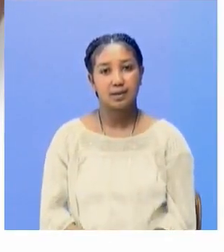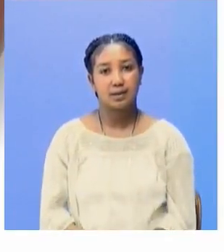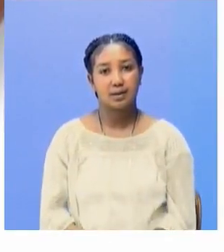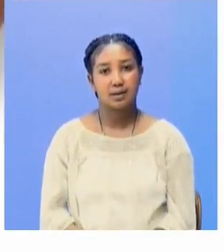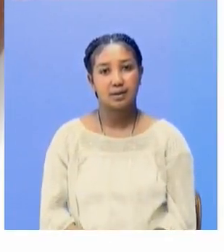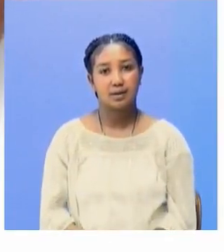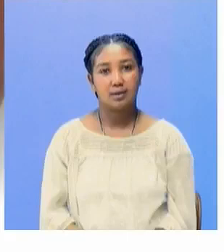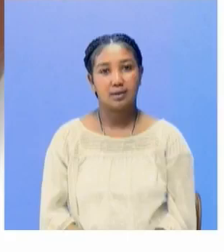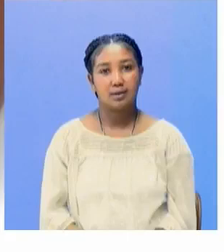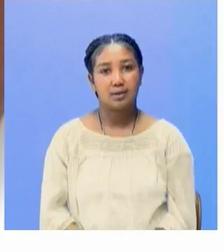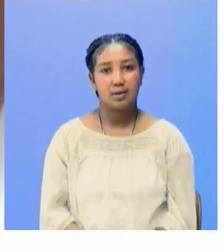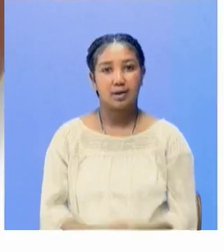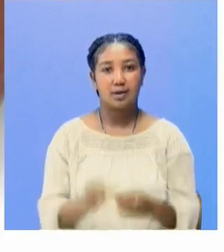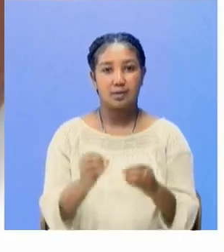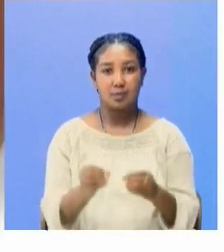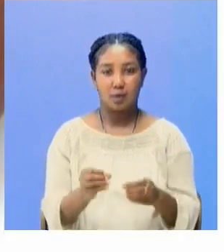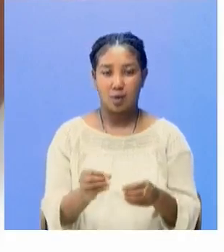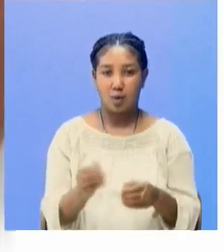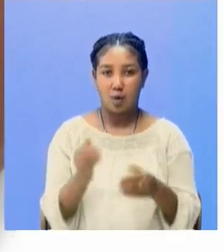and organized